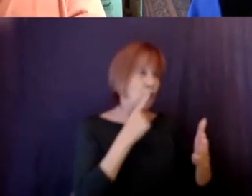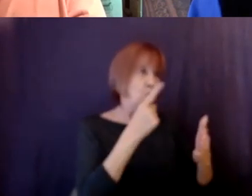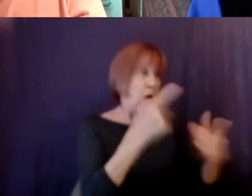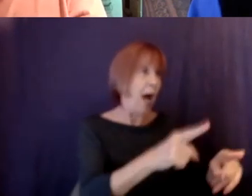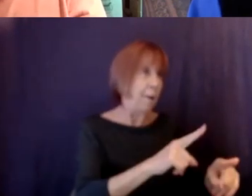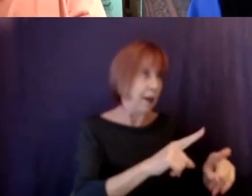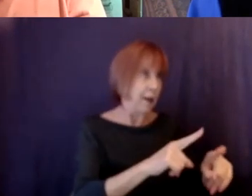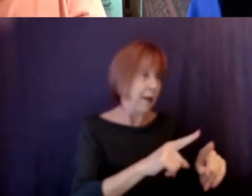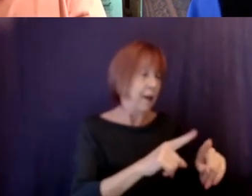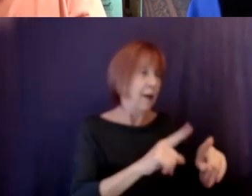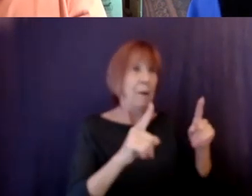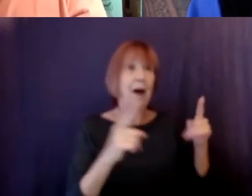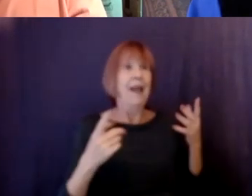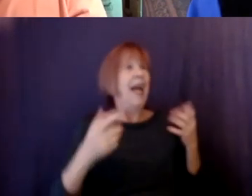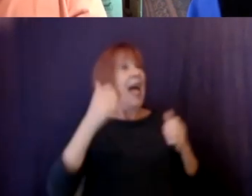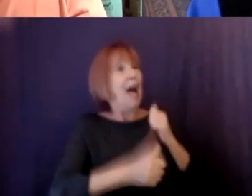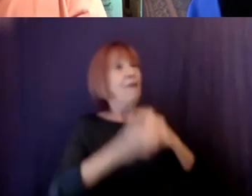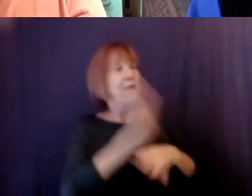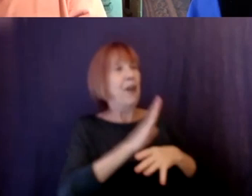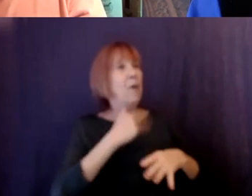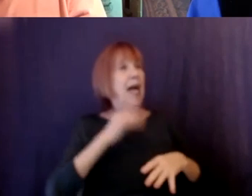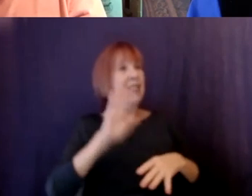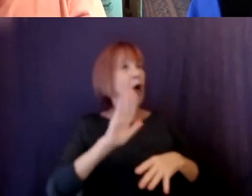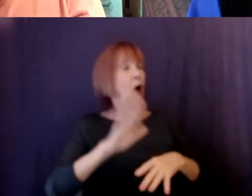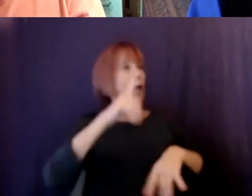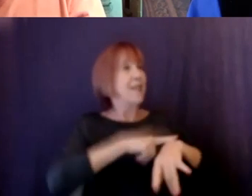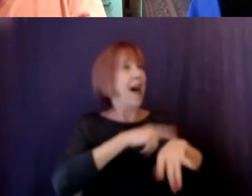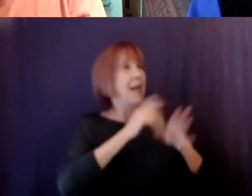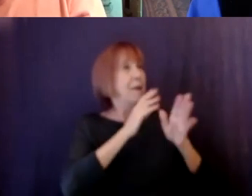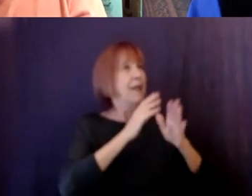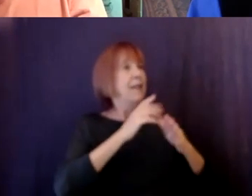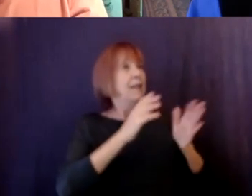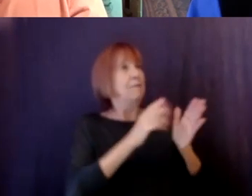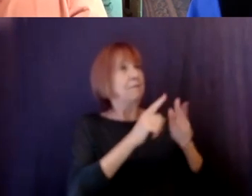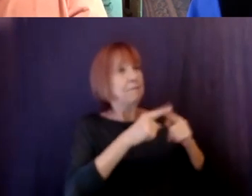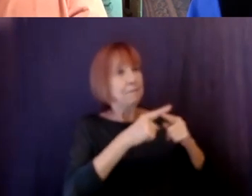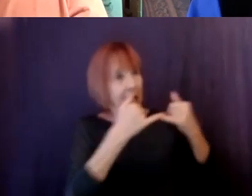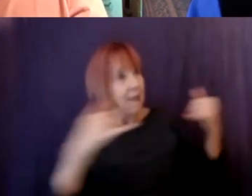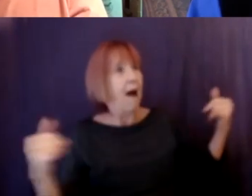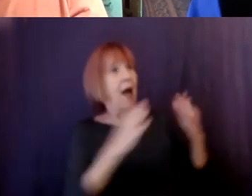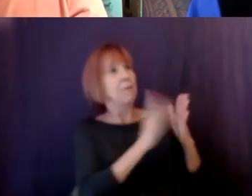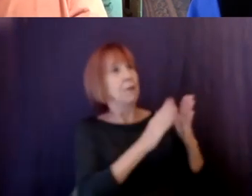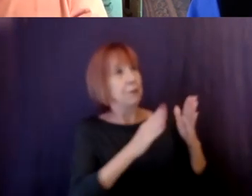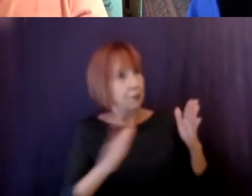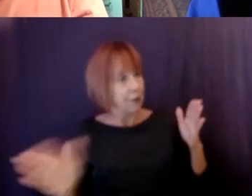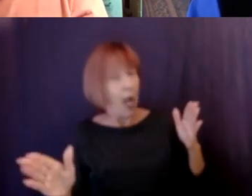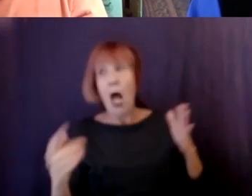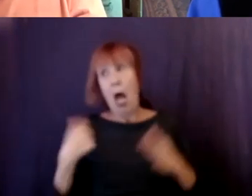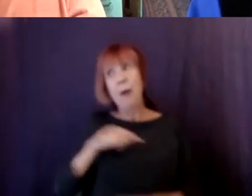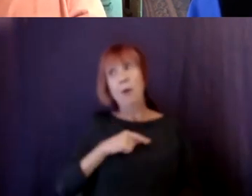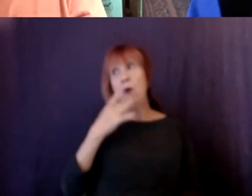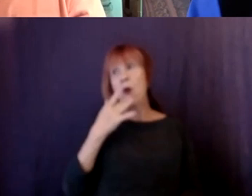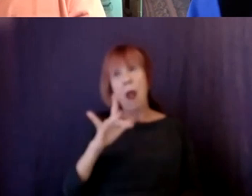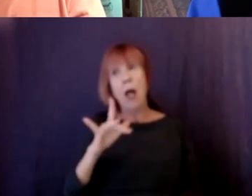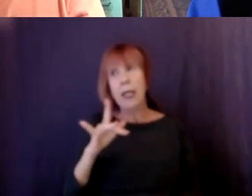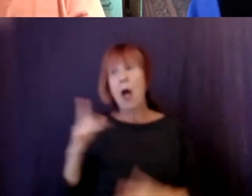its timetable, and we were very, very fortunate that we had raised a fair amount of money